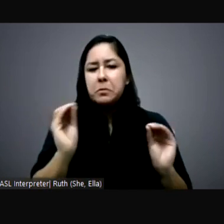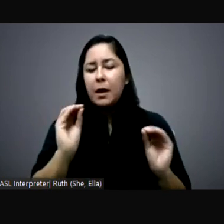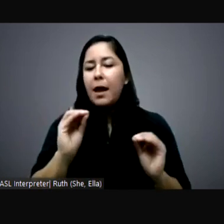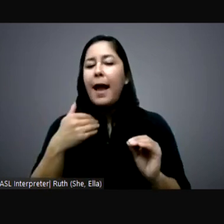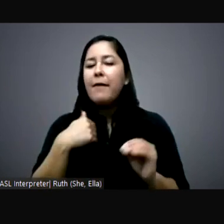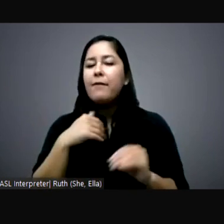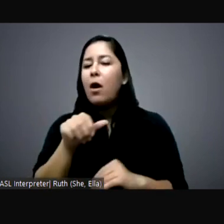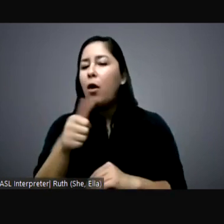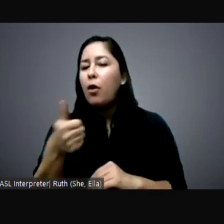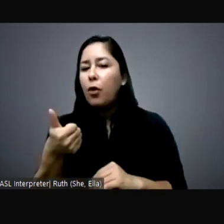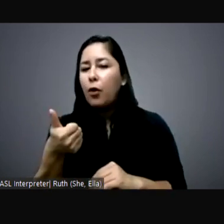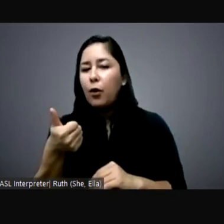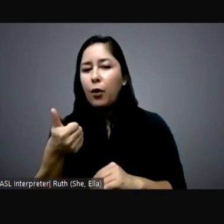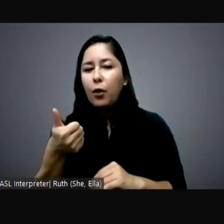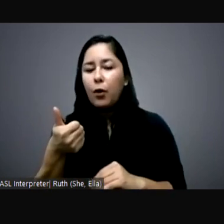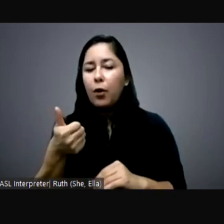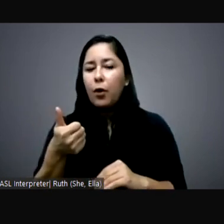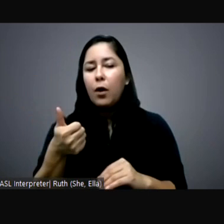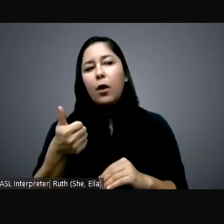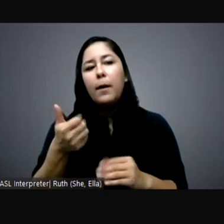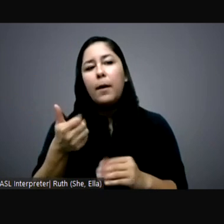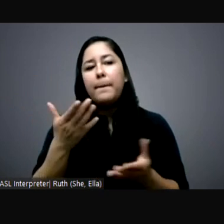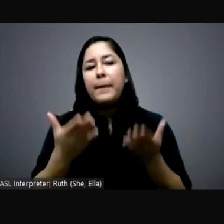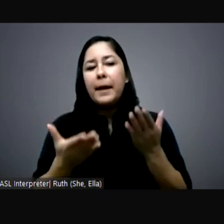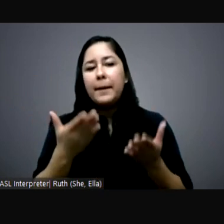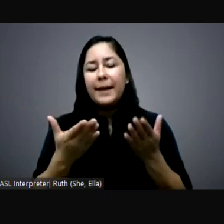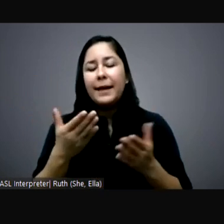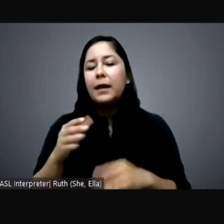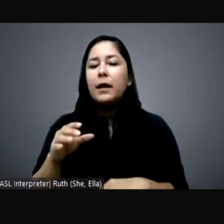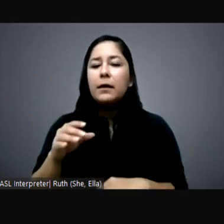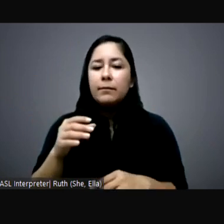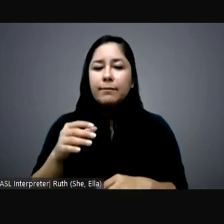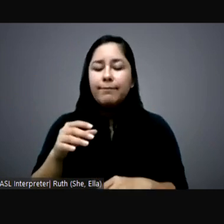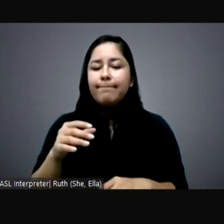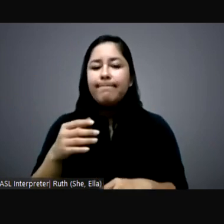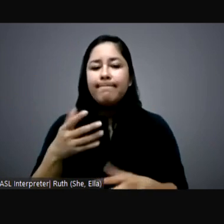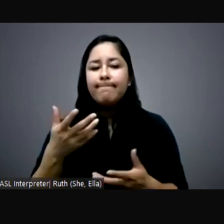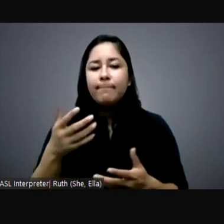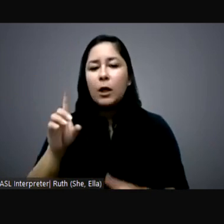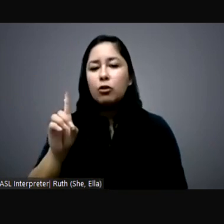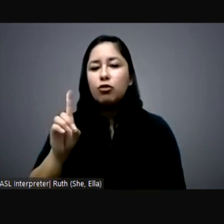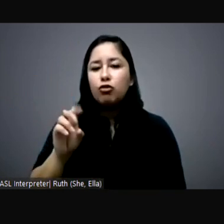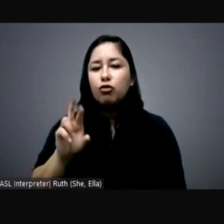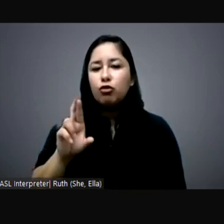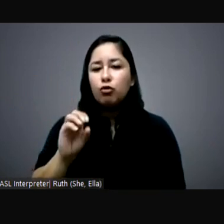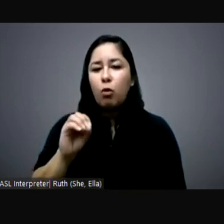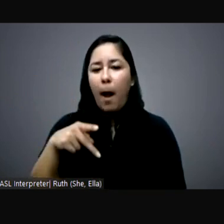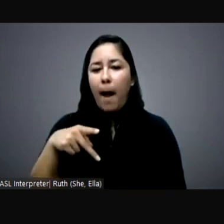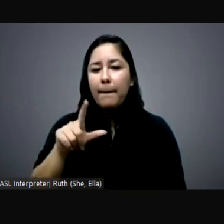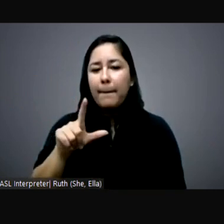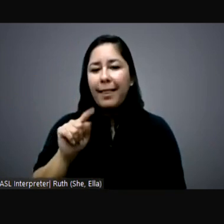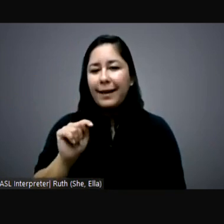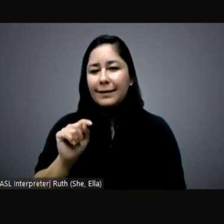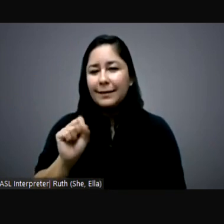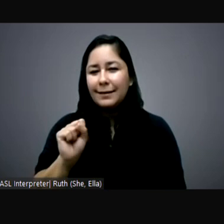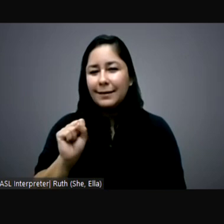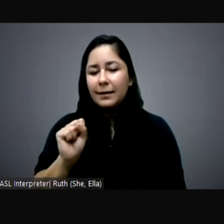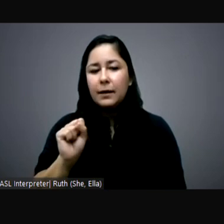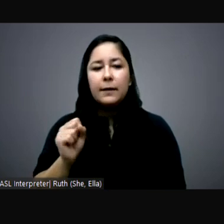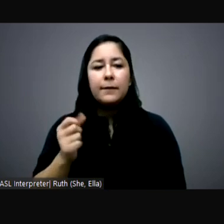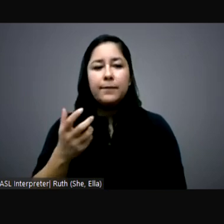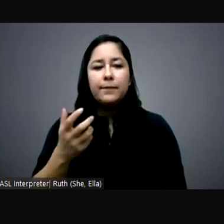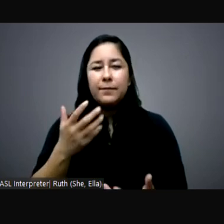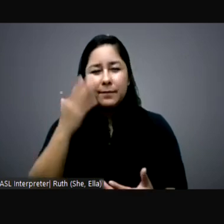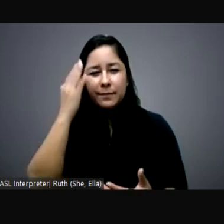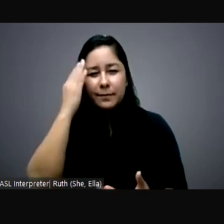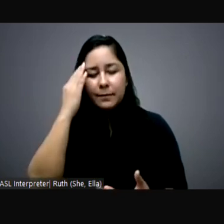through large respiratory droplets. And these respiratory droplets, we do not believe travel far distances. And so